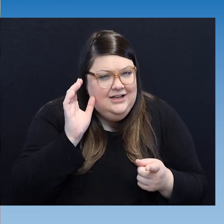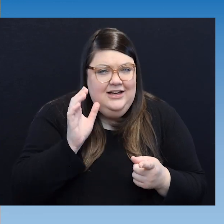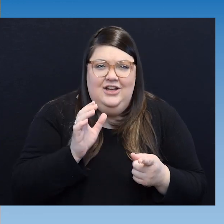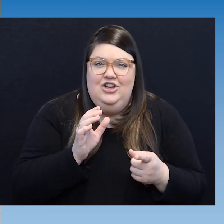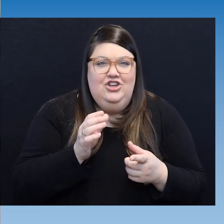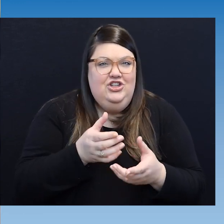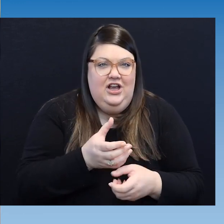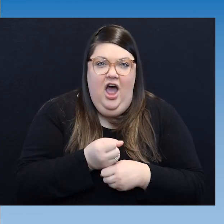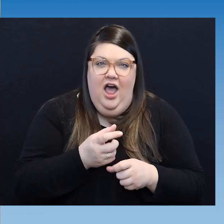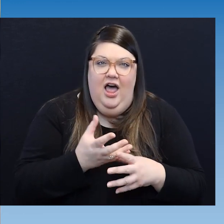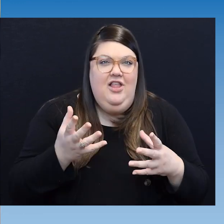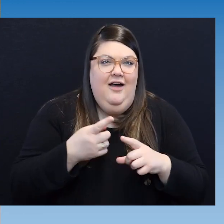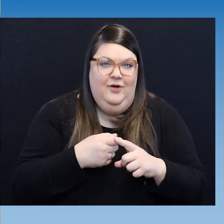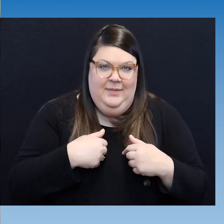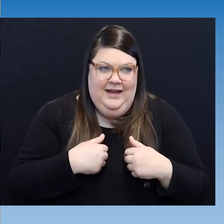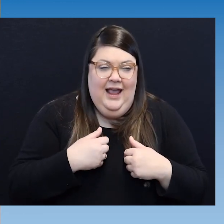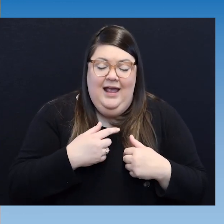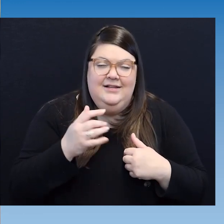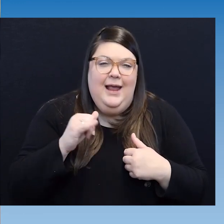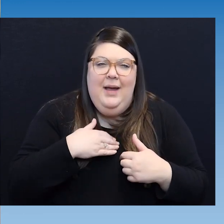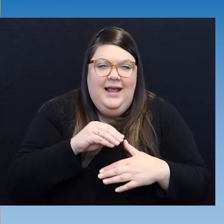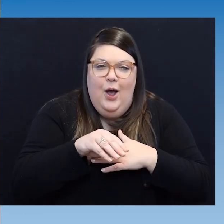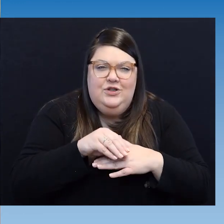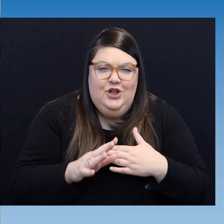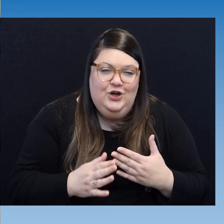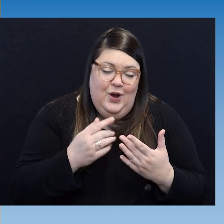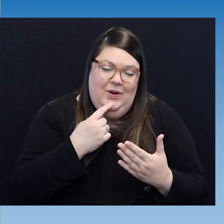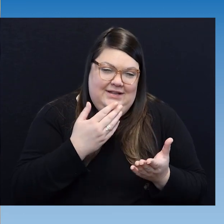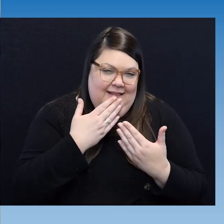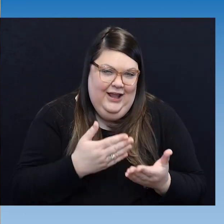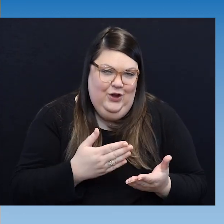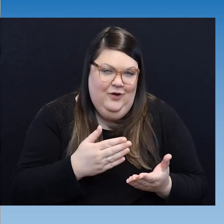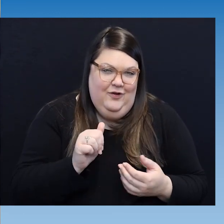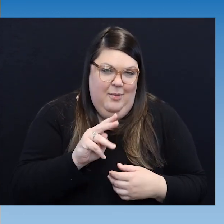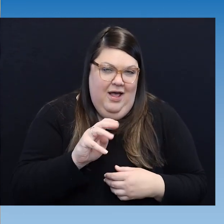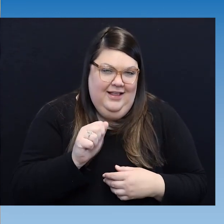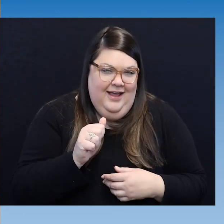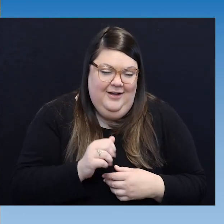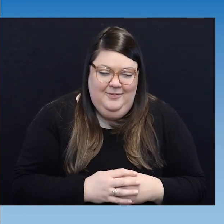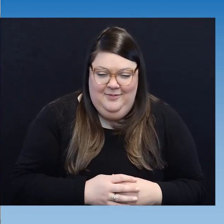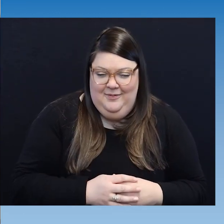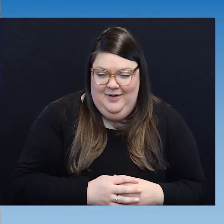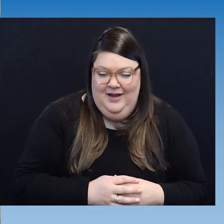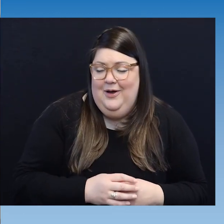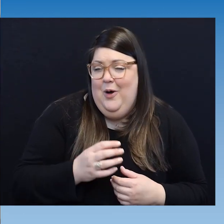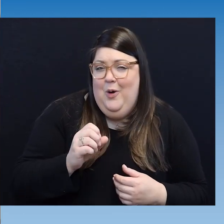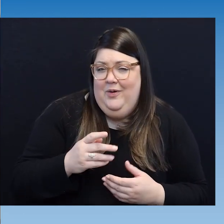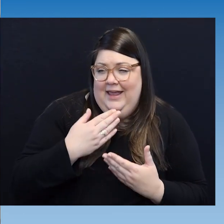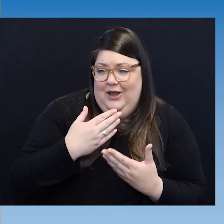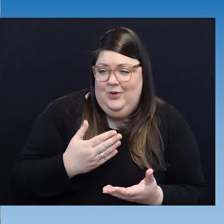just brought a lot out of me. She was like my counselor. So I want to thank her, really thank her.